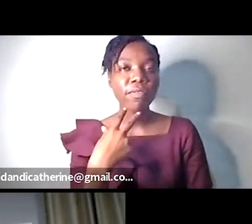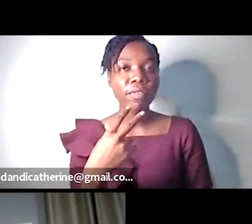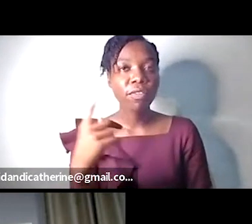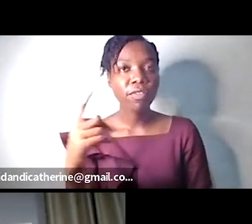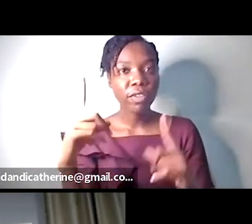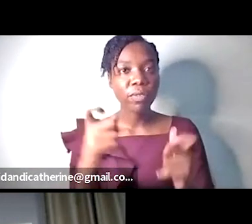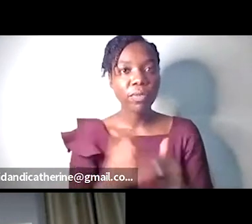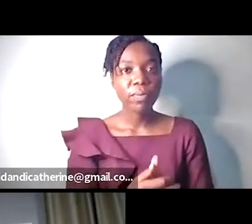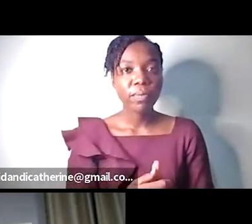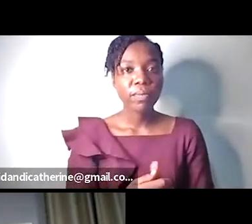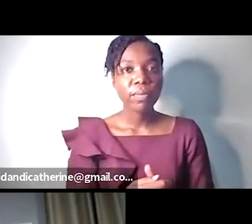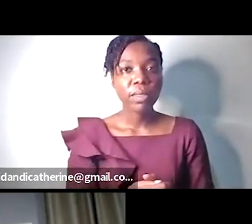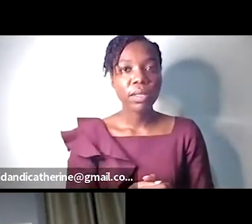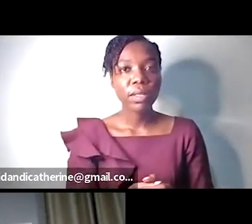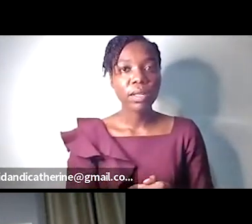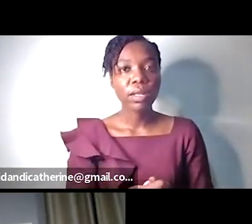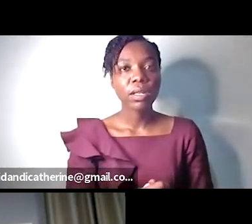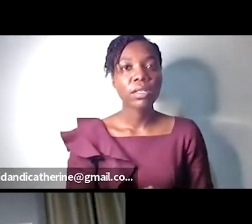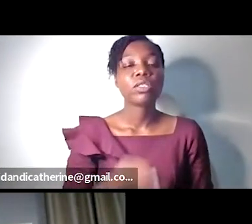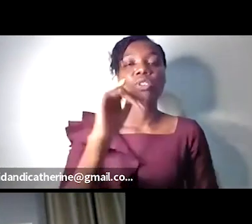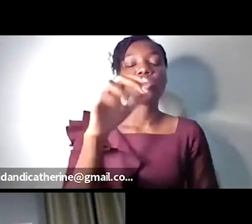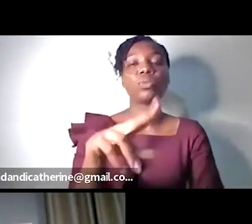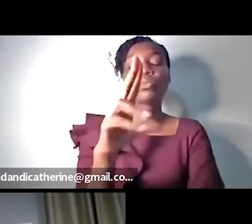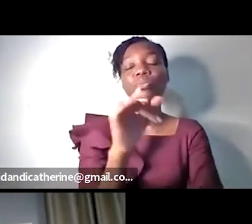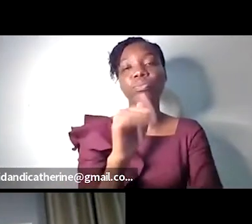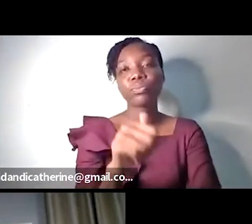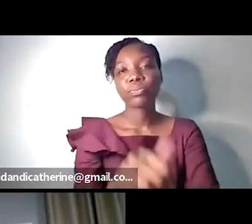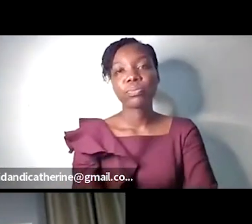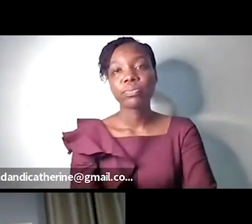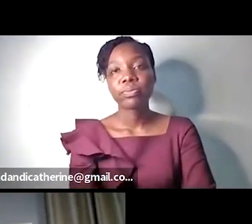Judith? Can you hear me, Judith?